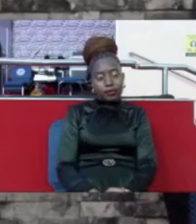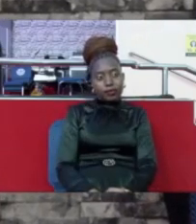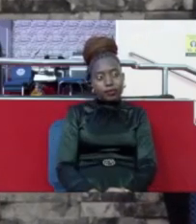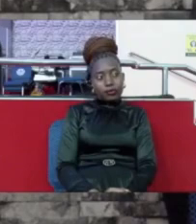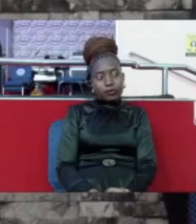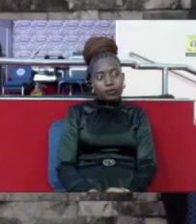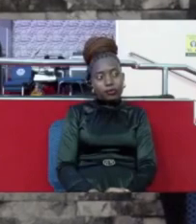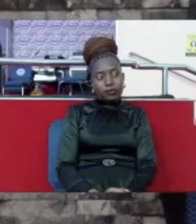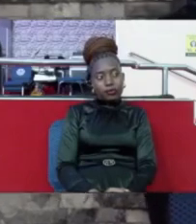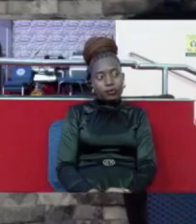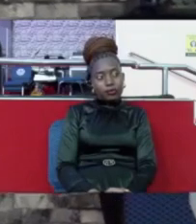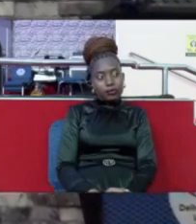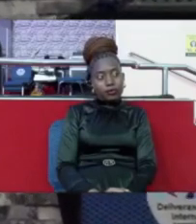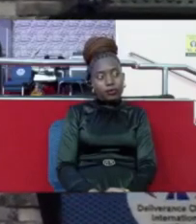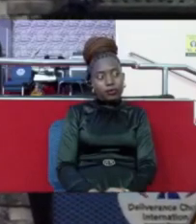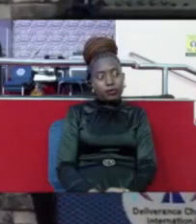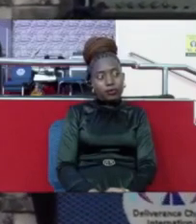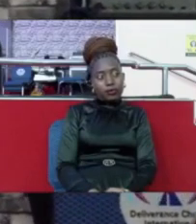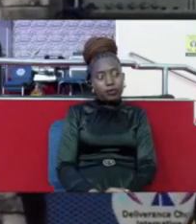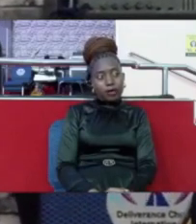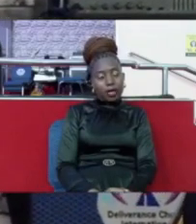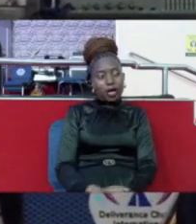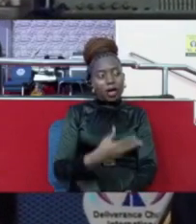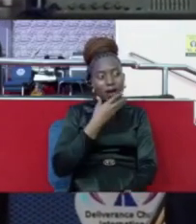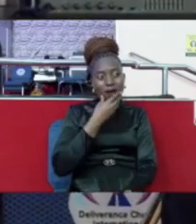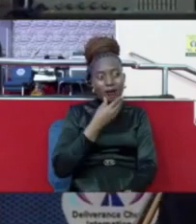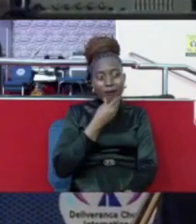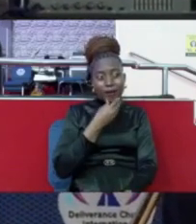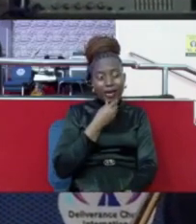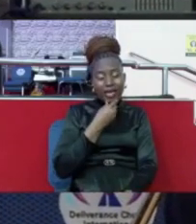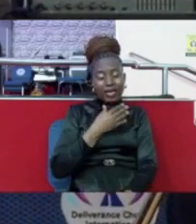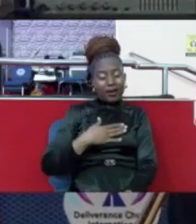I want you men to stay away